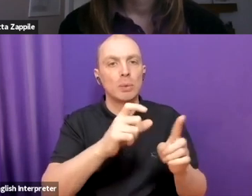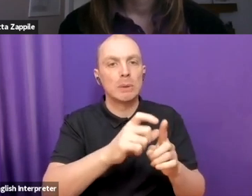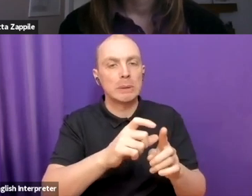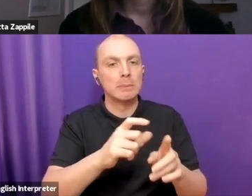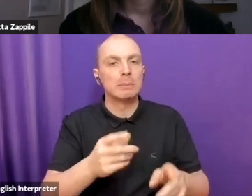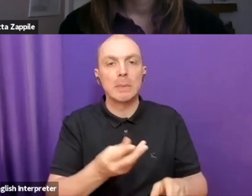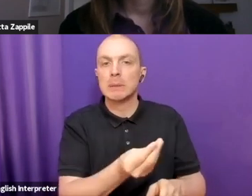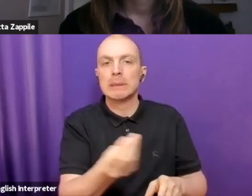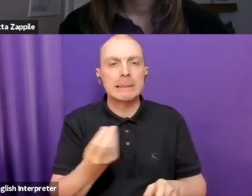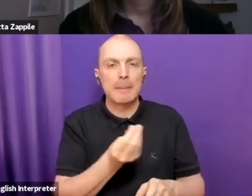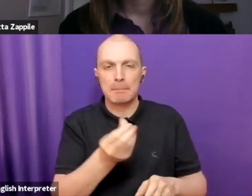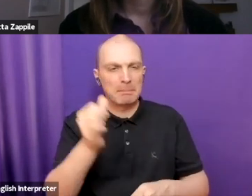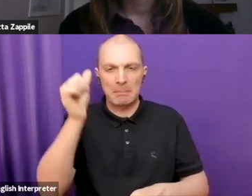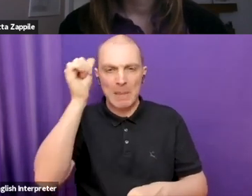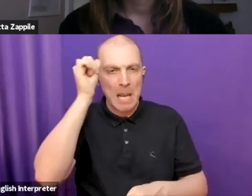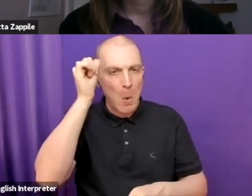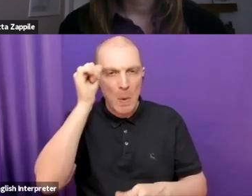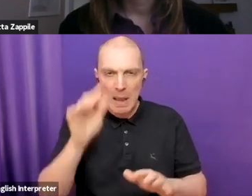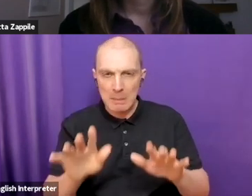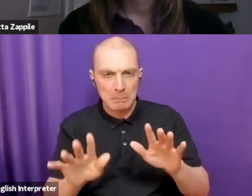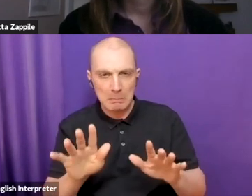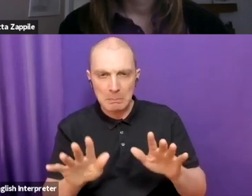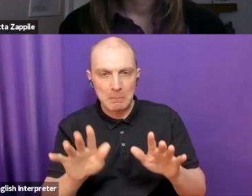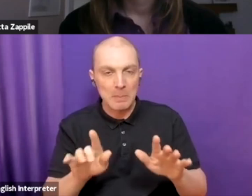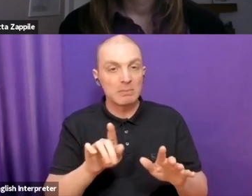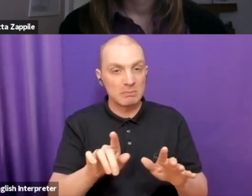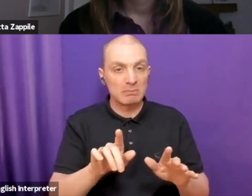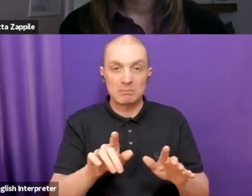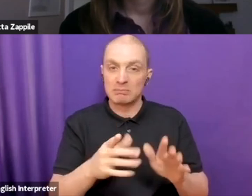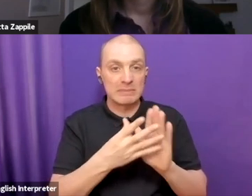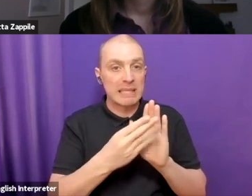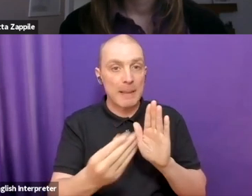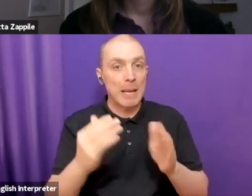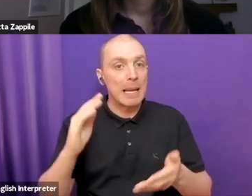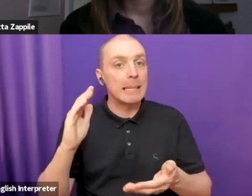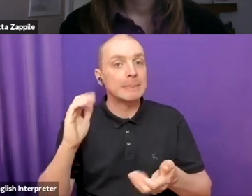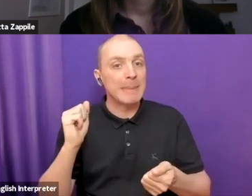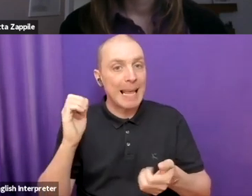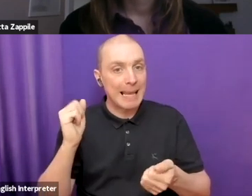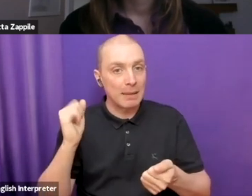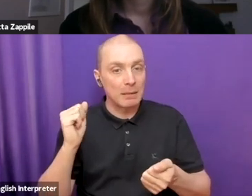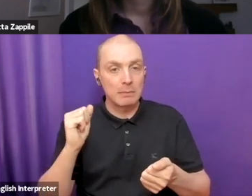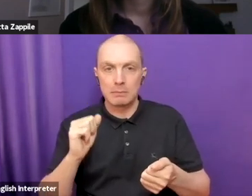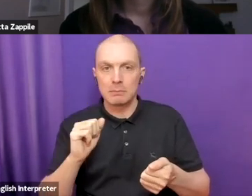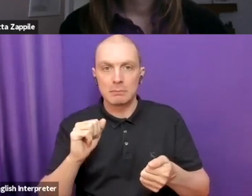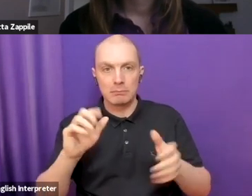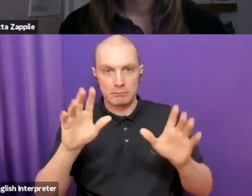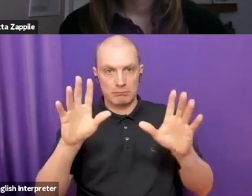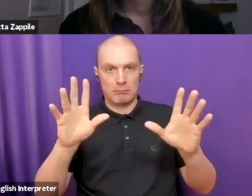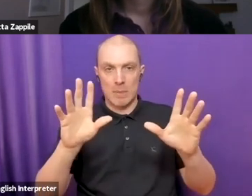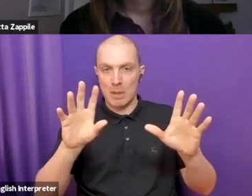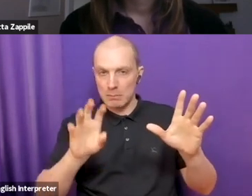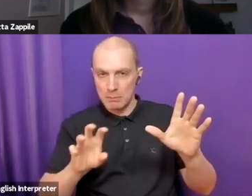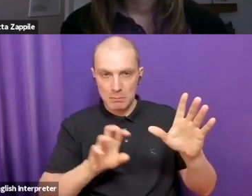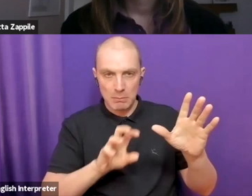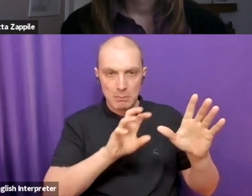that, like Spain, where the regions have a greater autonomy than in other countries. So it